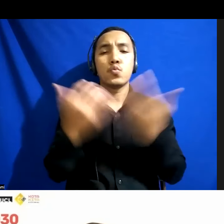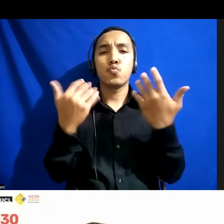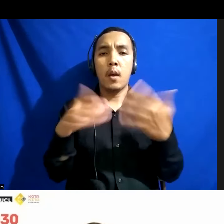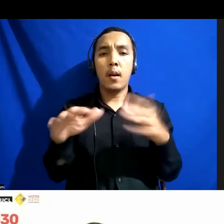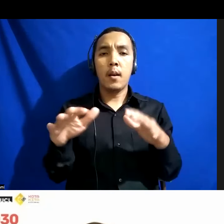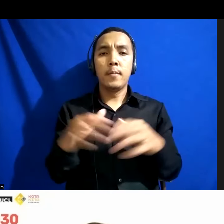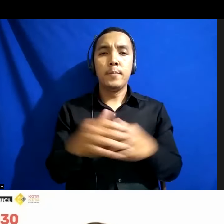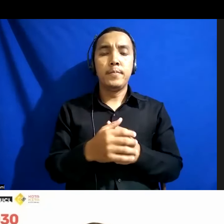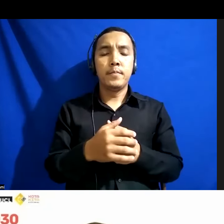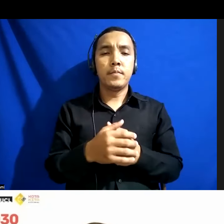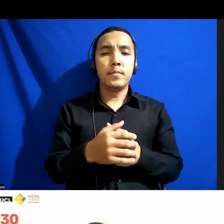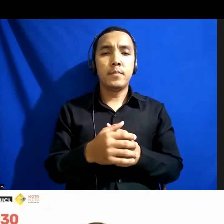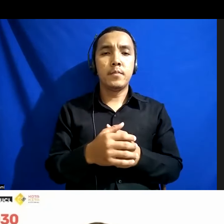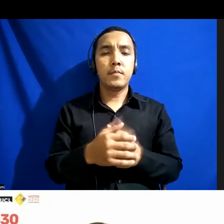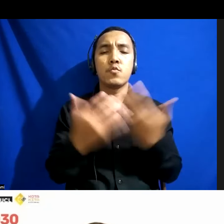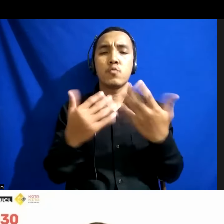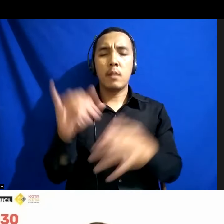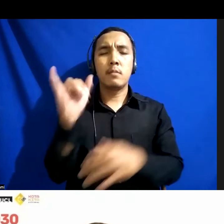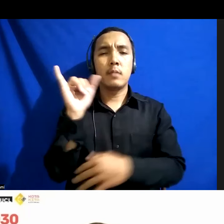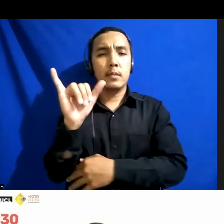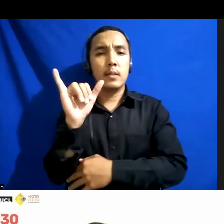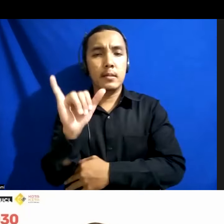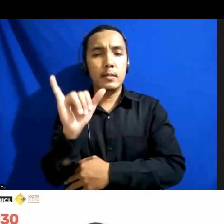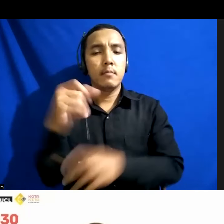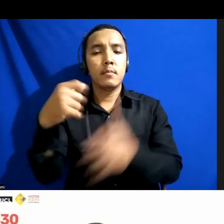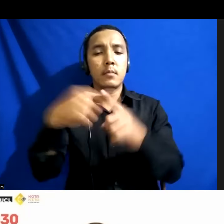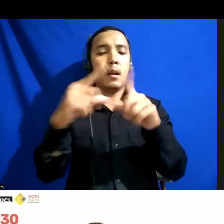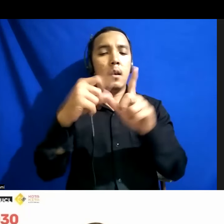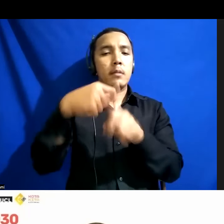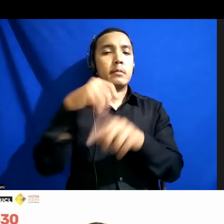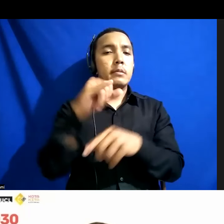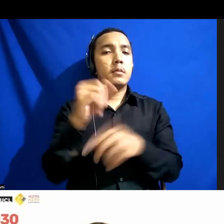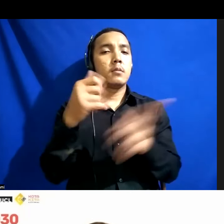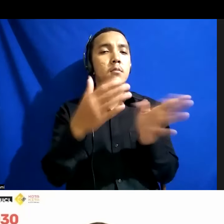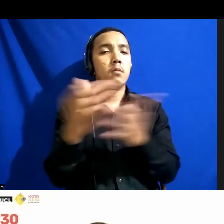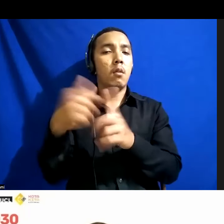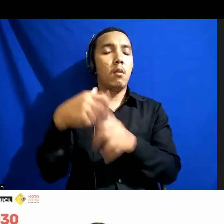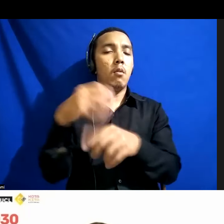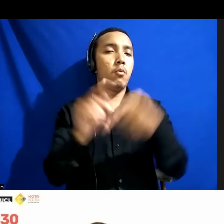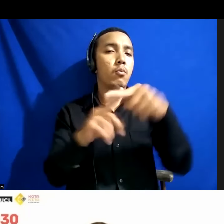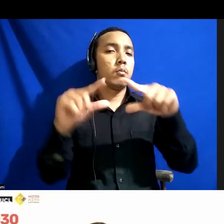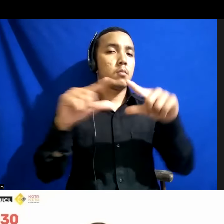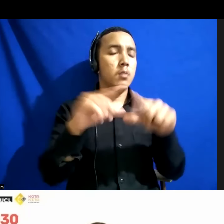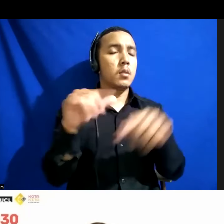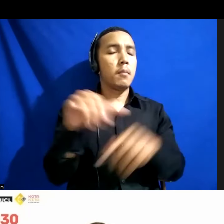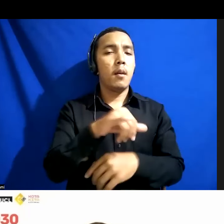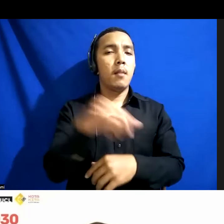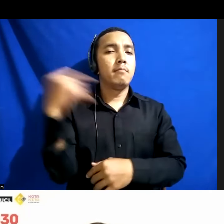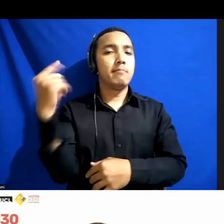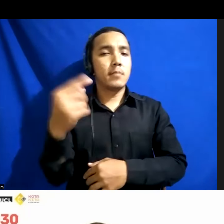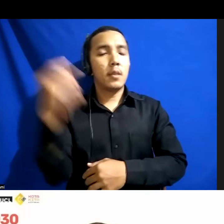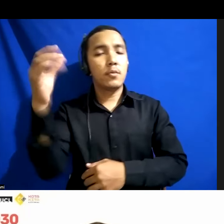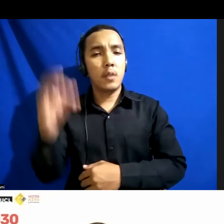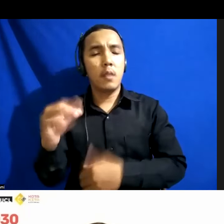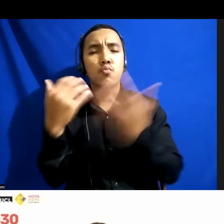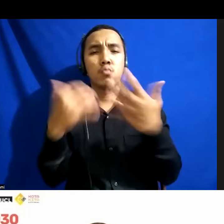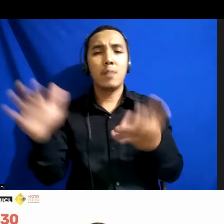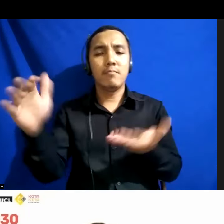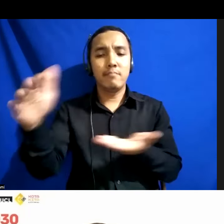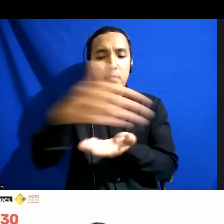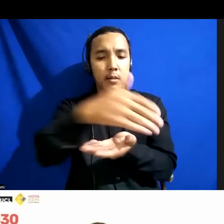streets and the roads. So the Kaki Kota and Kota Kita foundations, they have taken data of